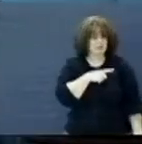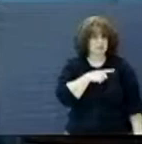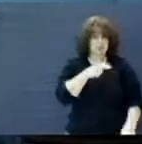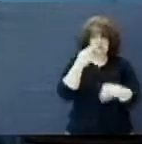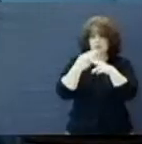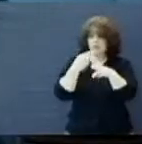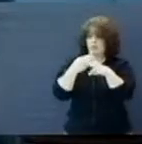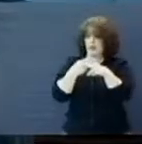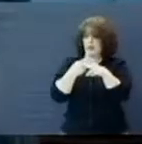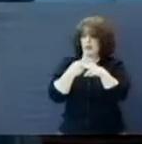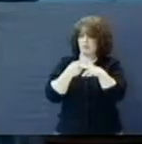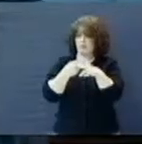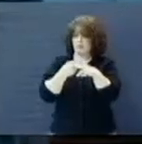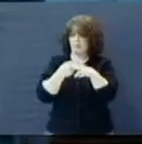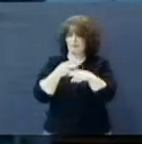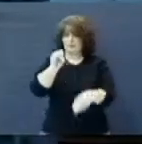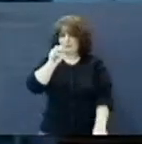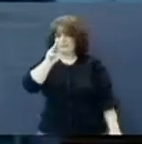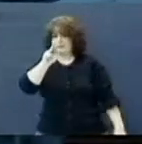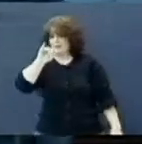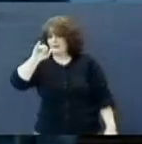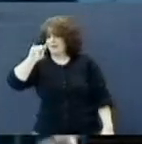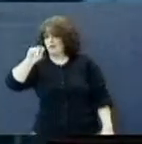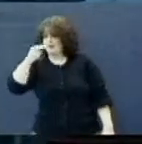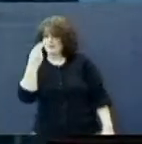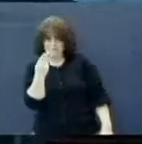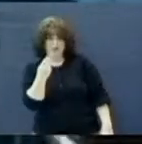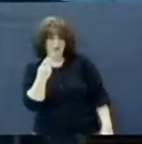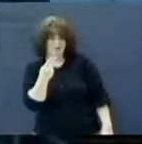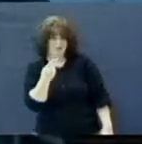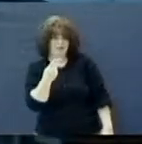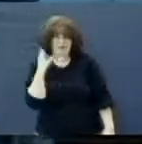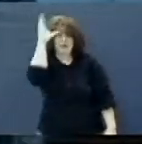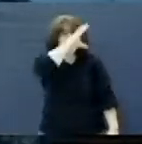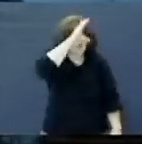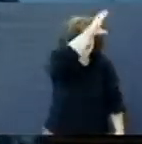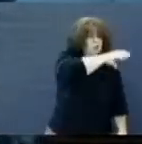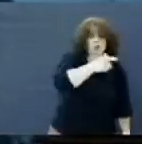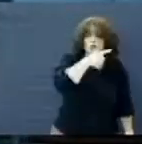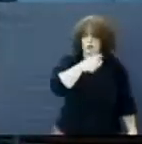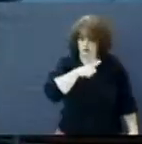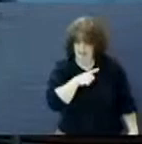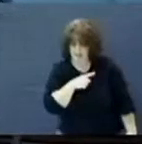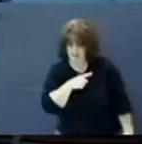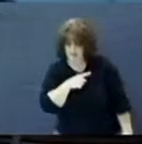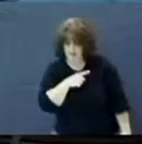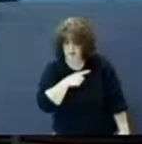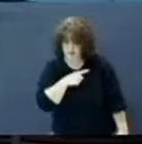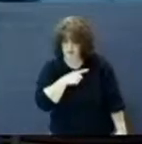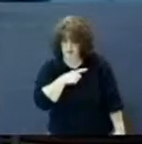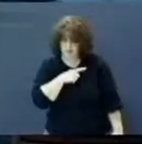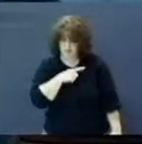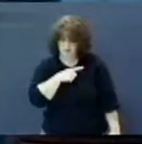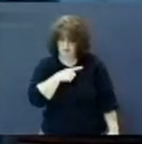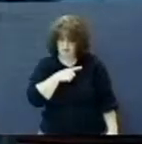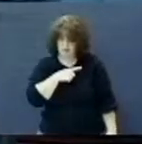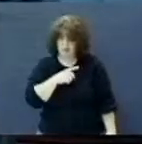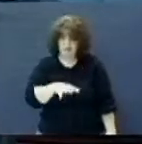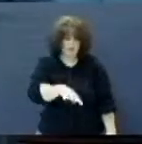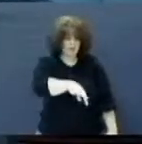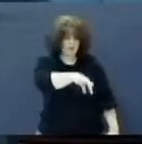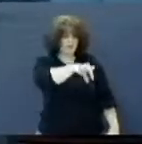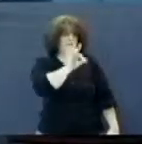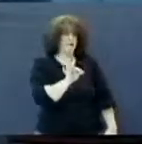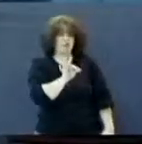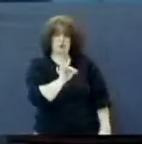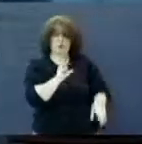was Mrs. Smith. They searched everywhere for her, and finally someone found her in her bedroom,